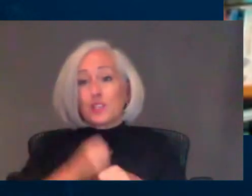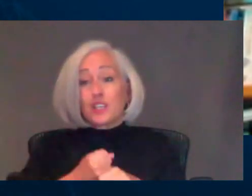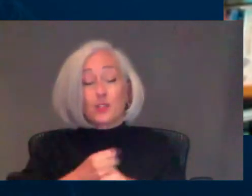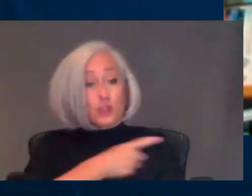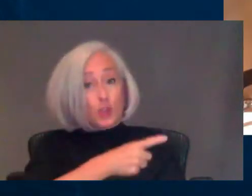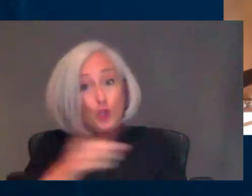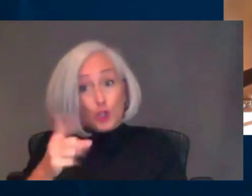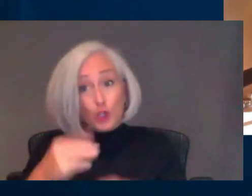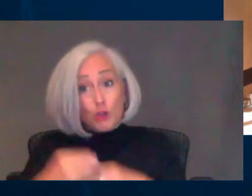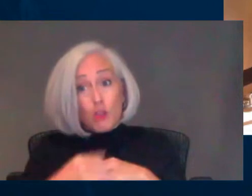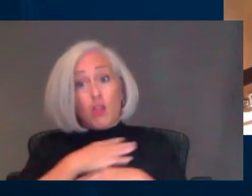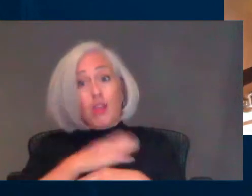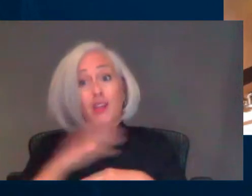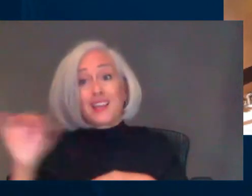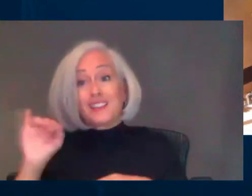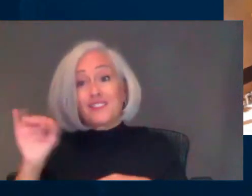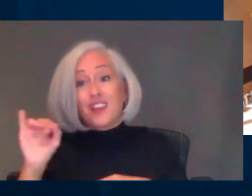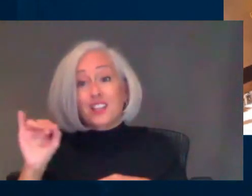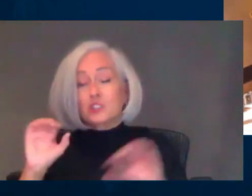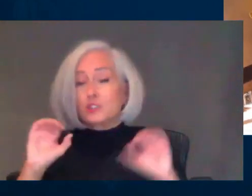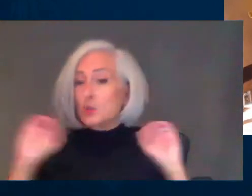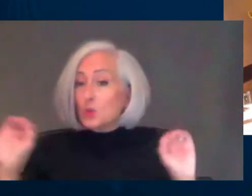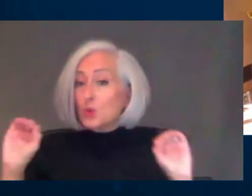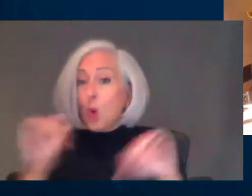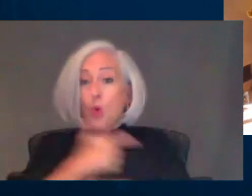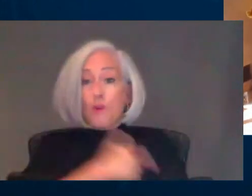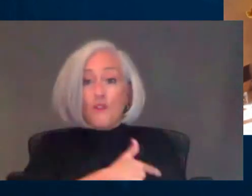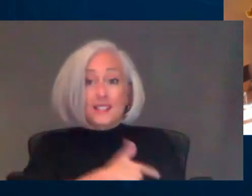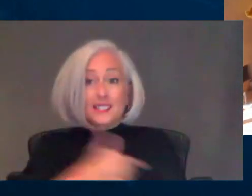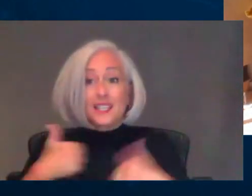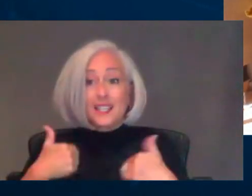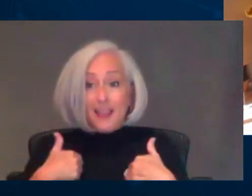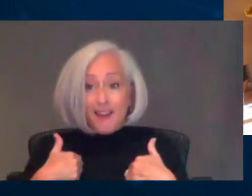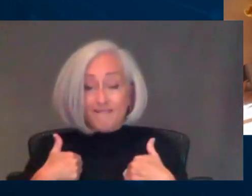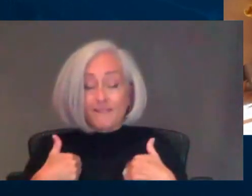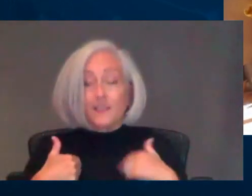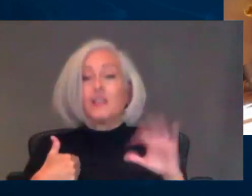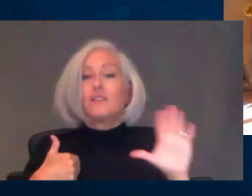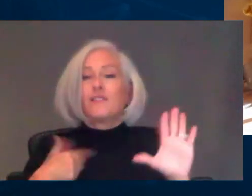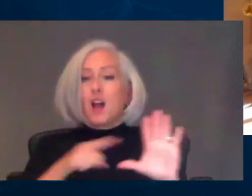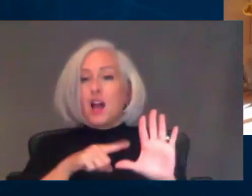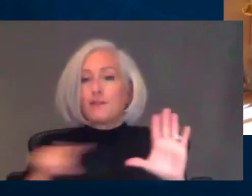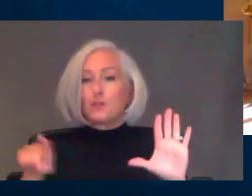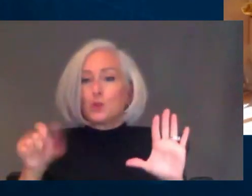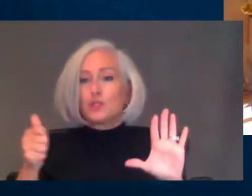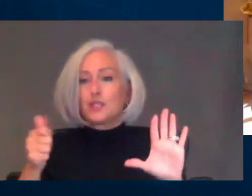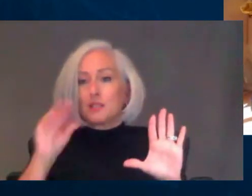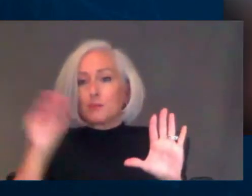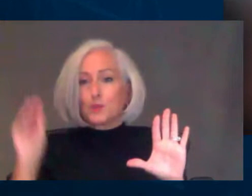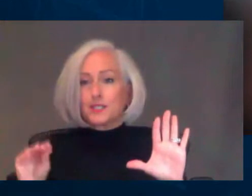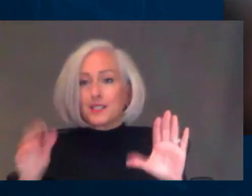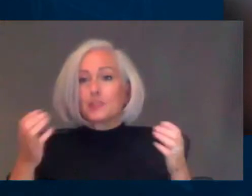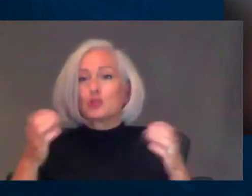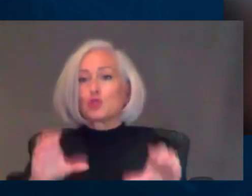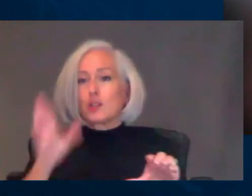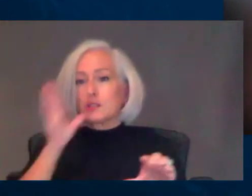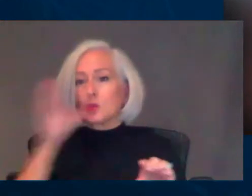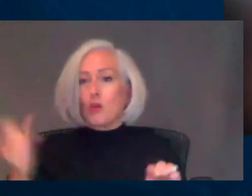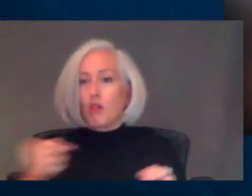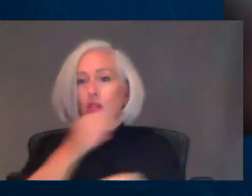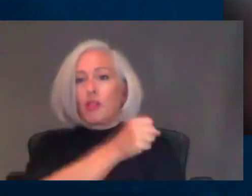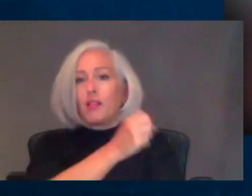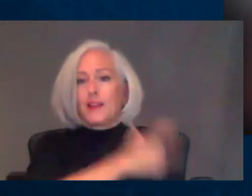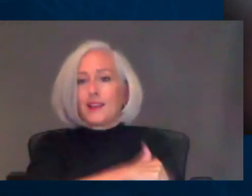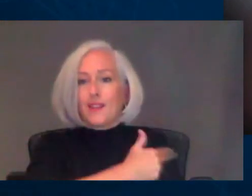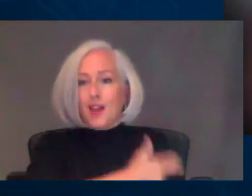get infected without vaccine protection, your side effects with the virus infection is going to be a few out of